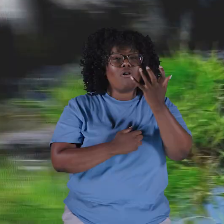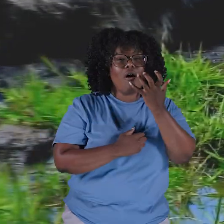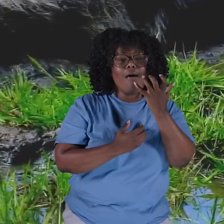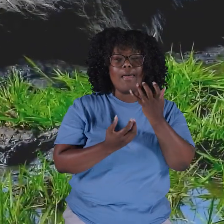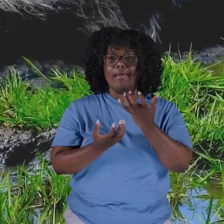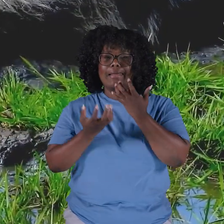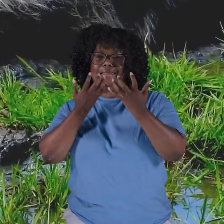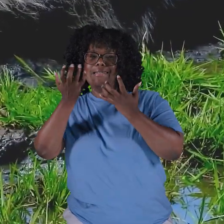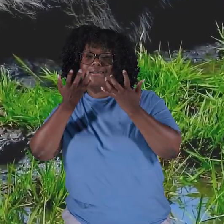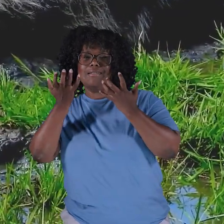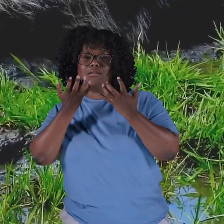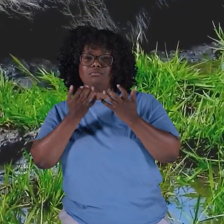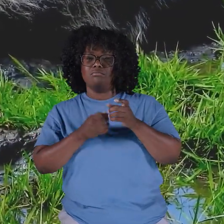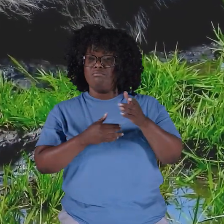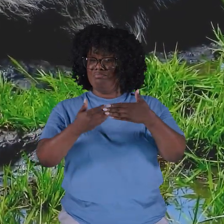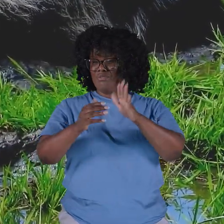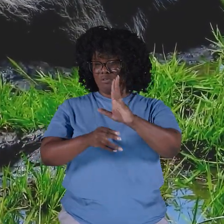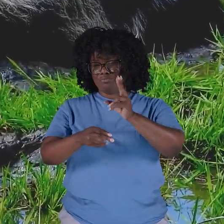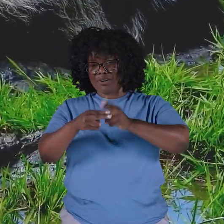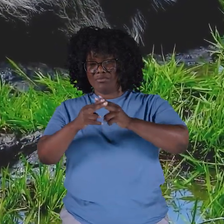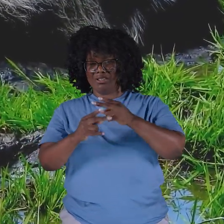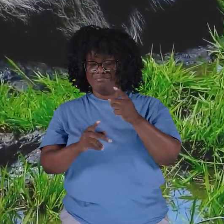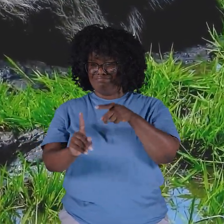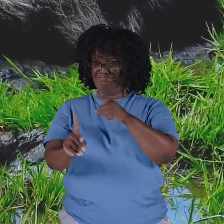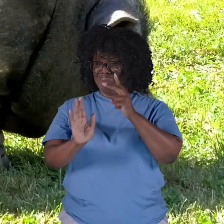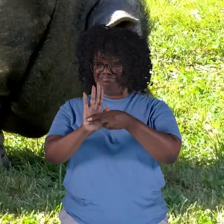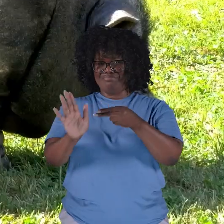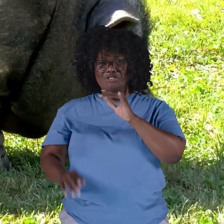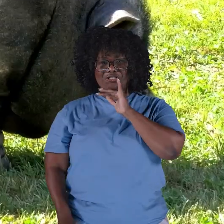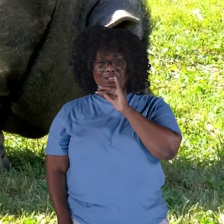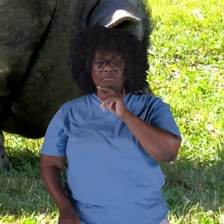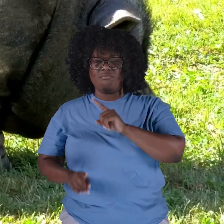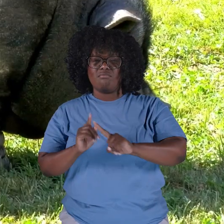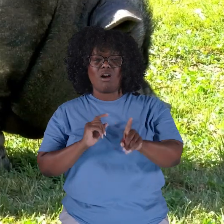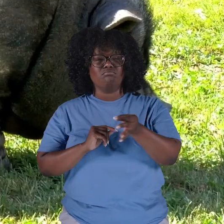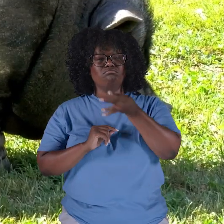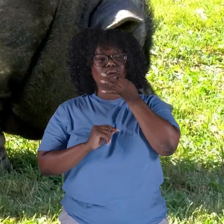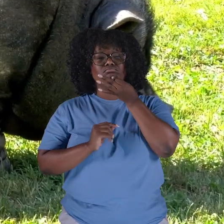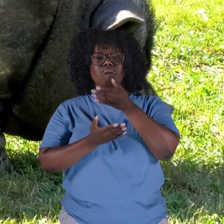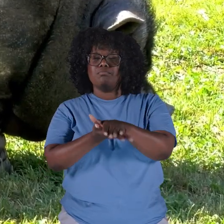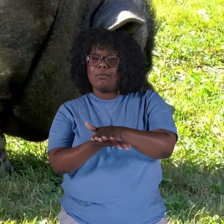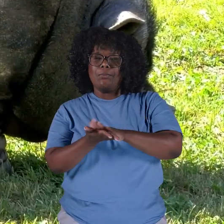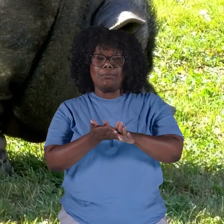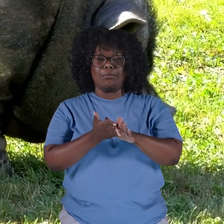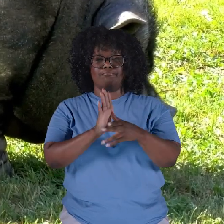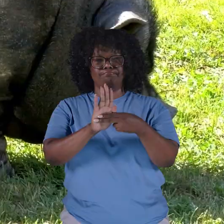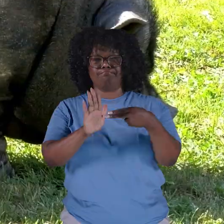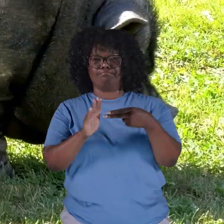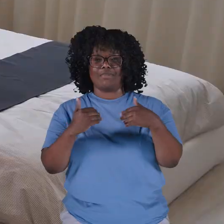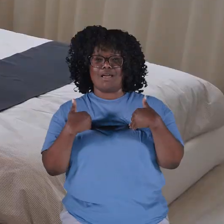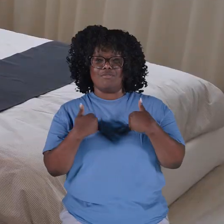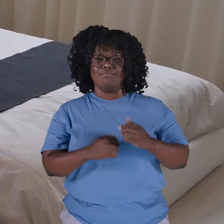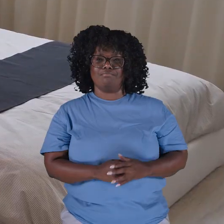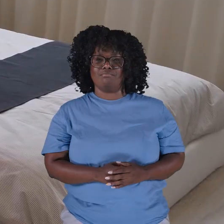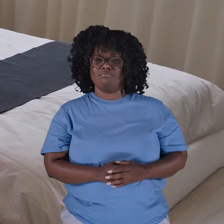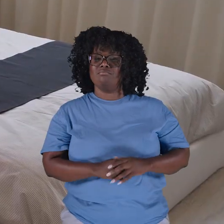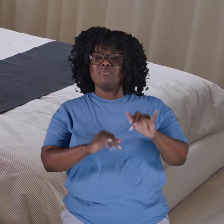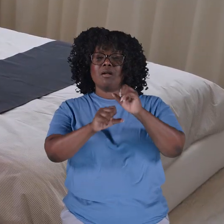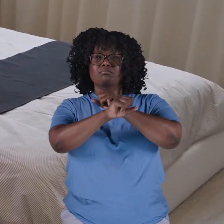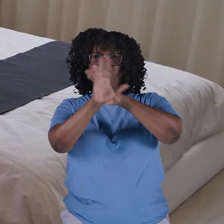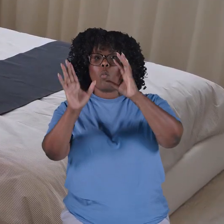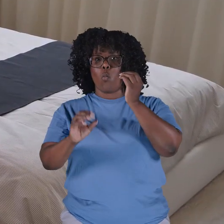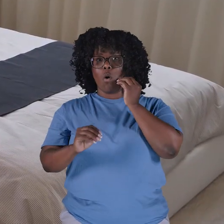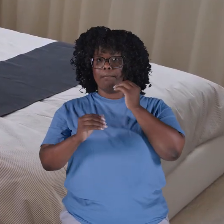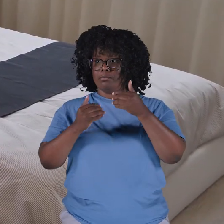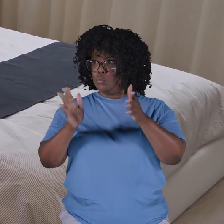Despite their reputation for being dirty, pigs are actually very clean animals. Just as you